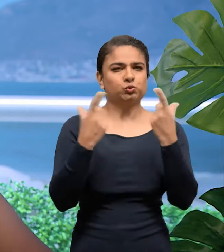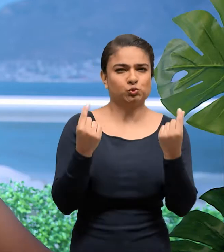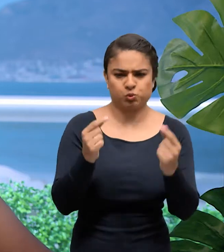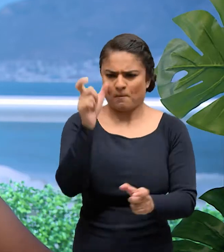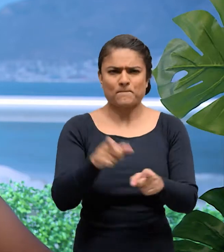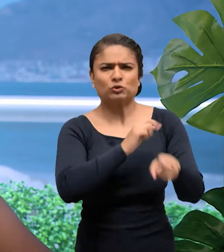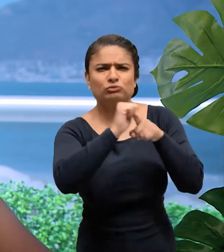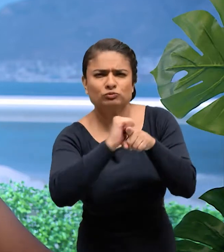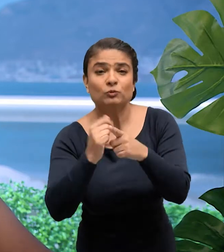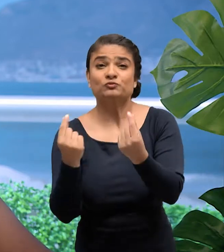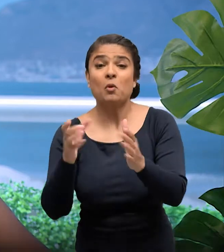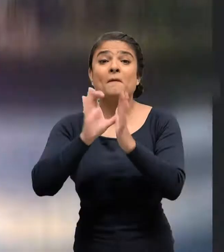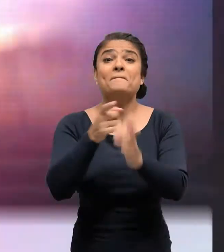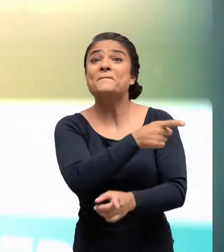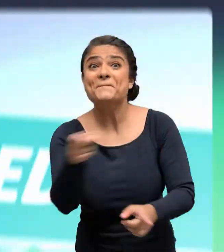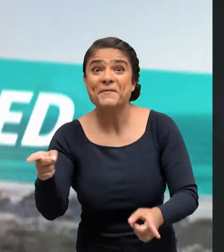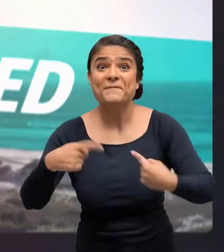means for persons with disabilities.